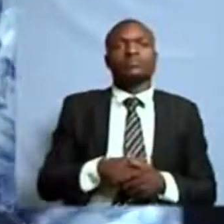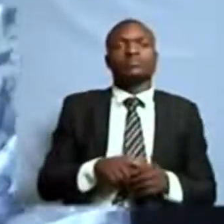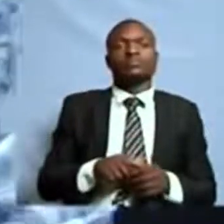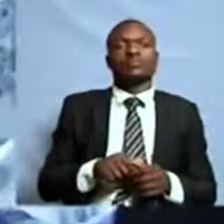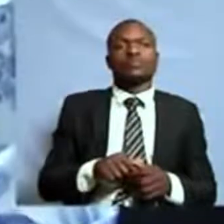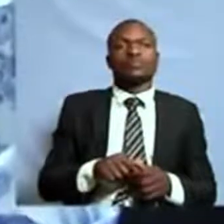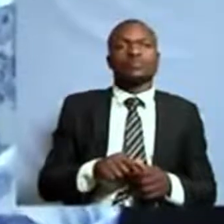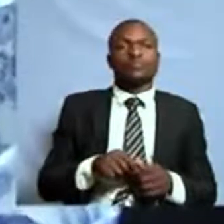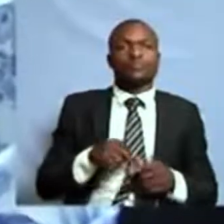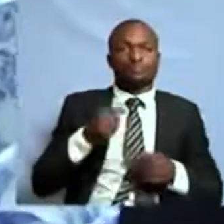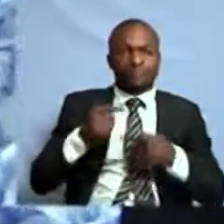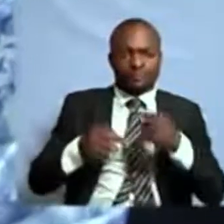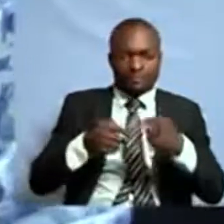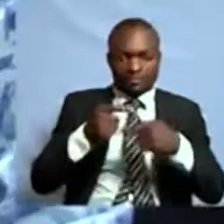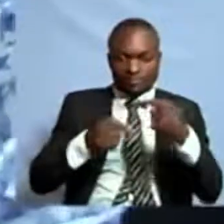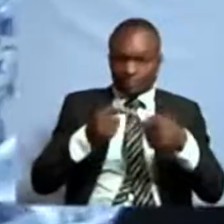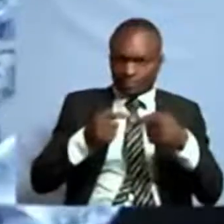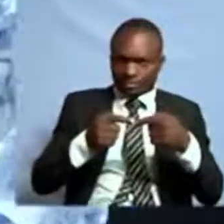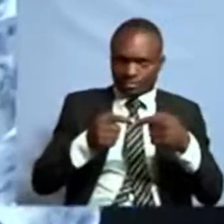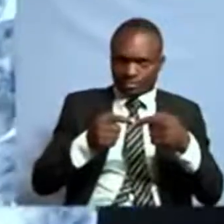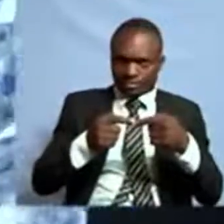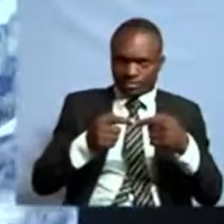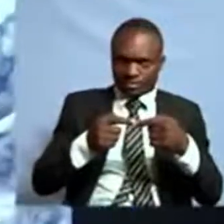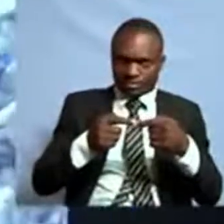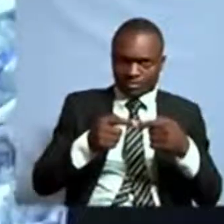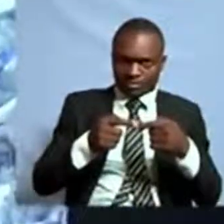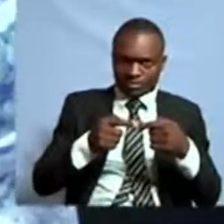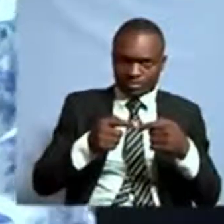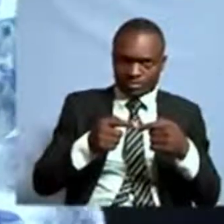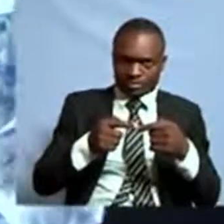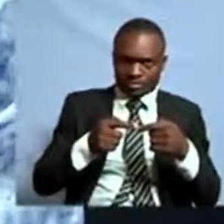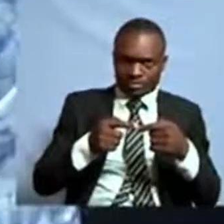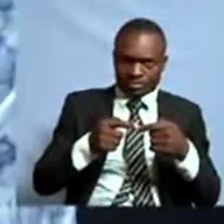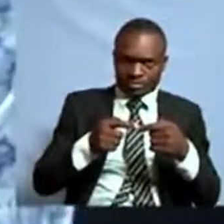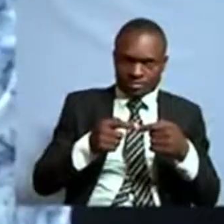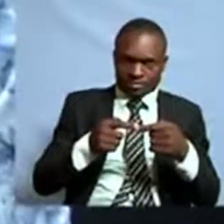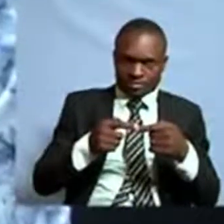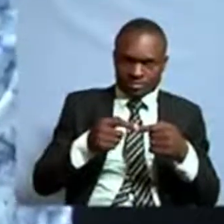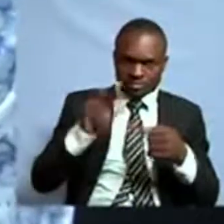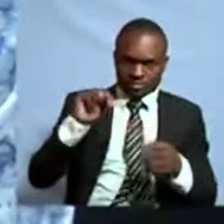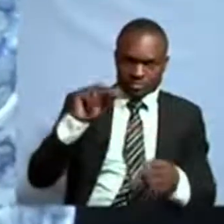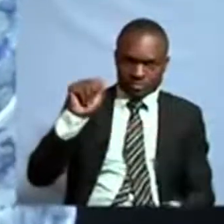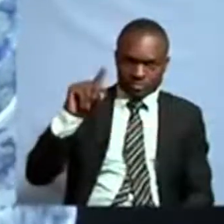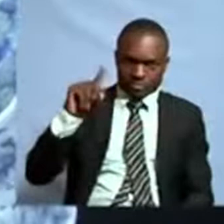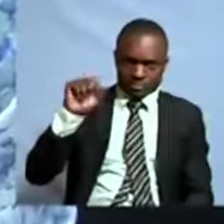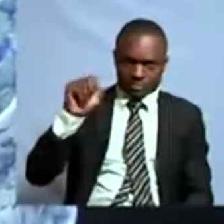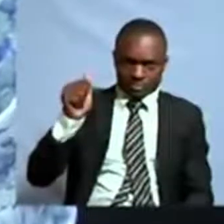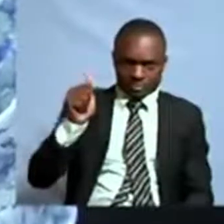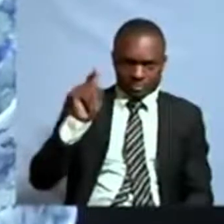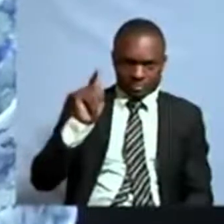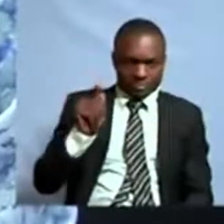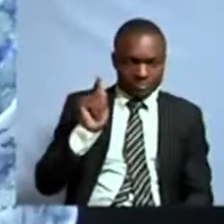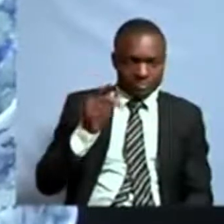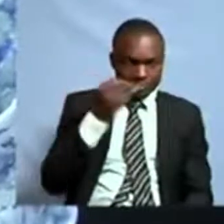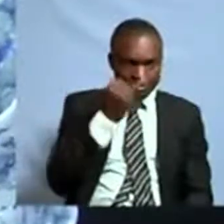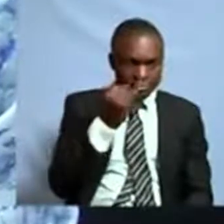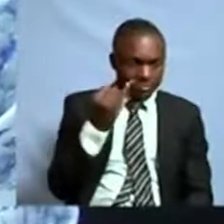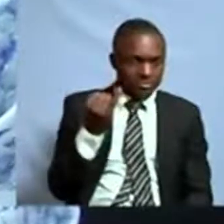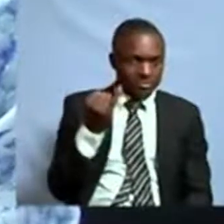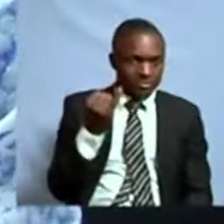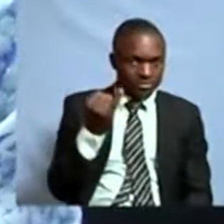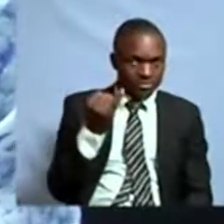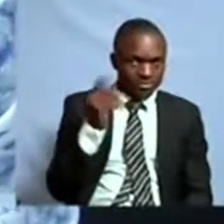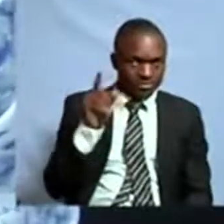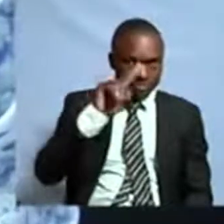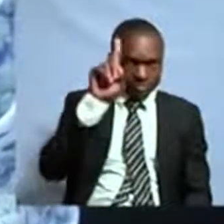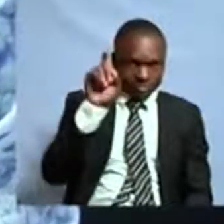the sustainability of the scheme or the ability of, yes, the sustainability of the scheme. It's also a case of, that is a